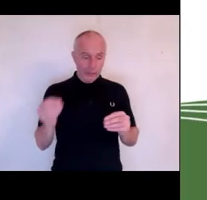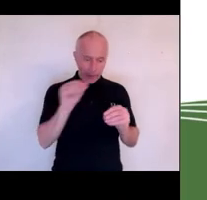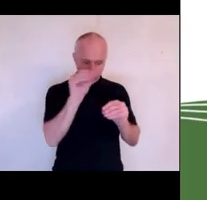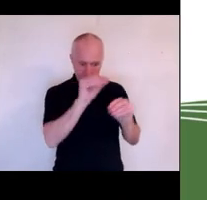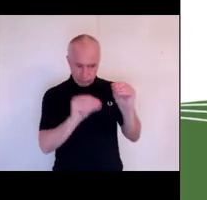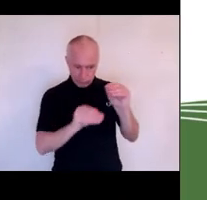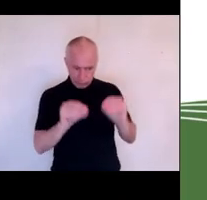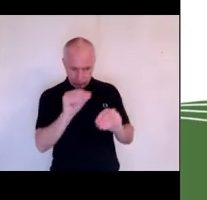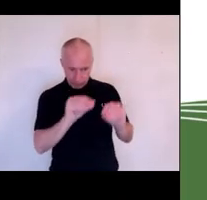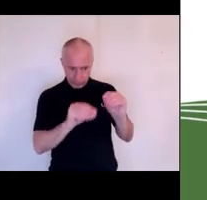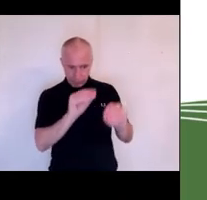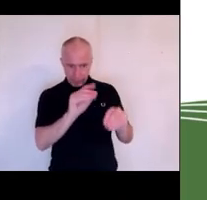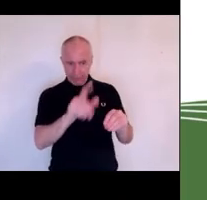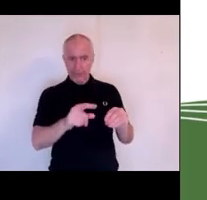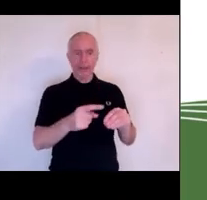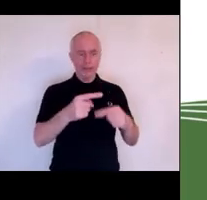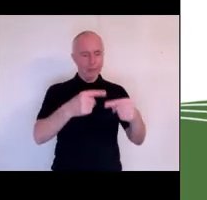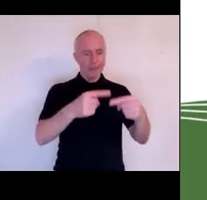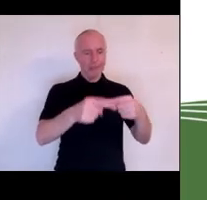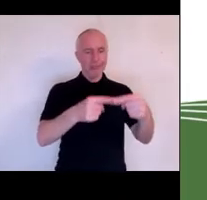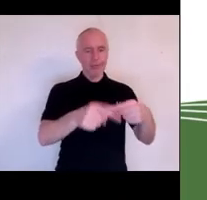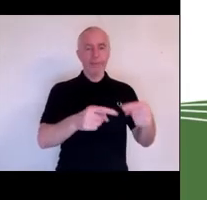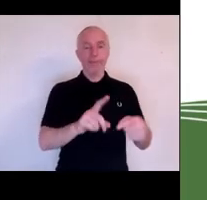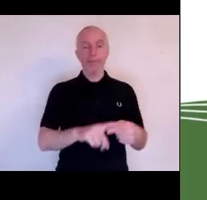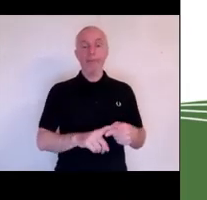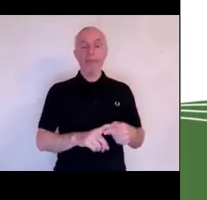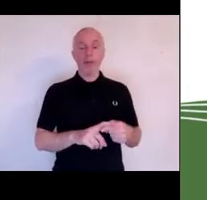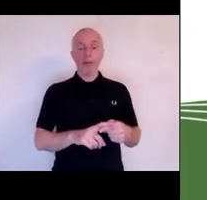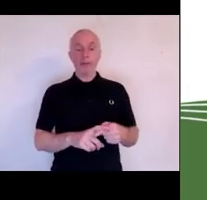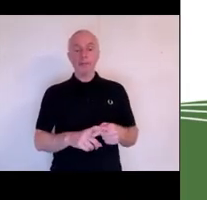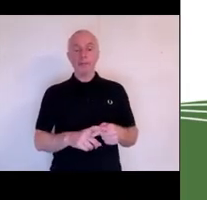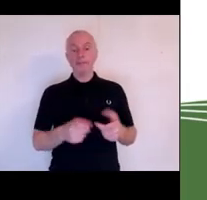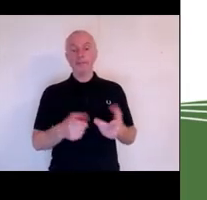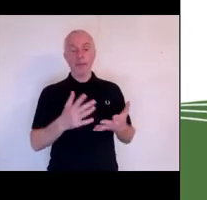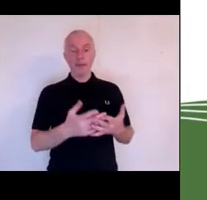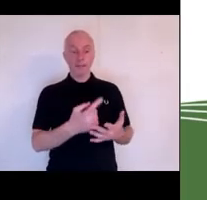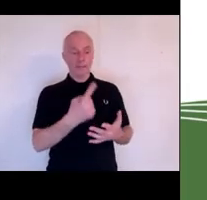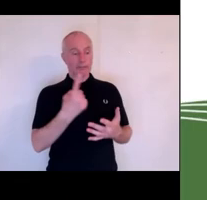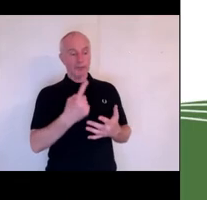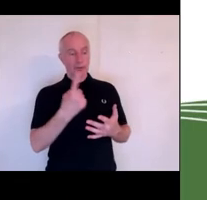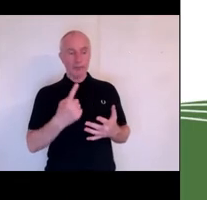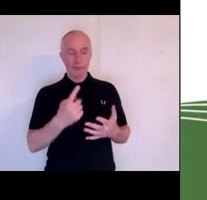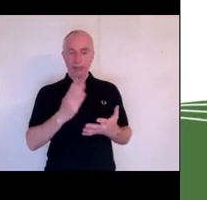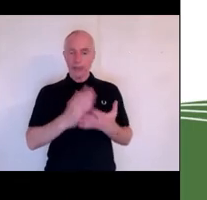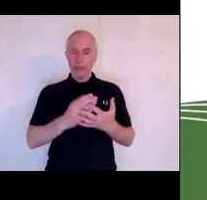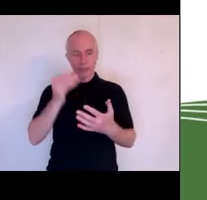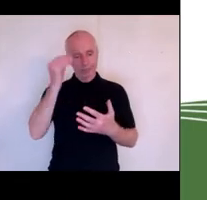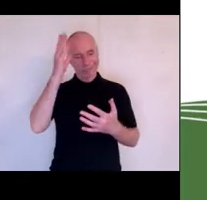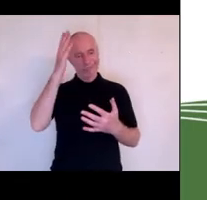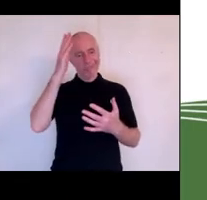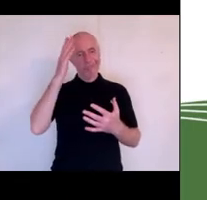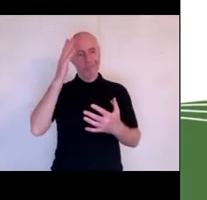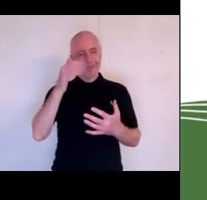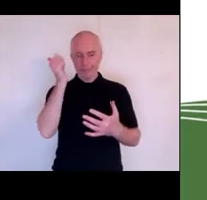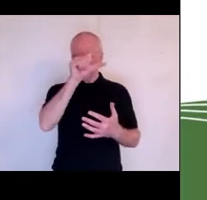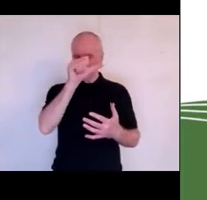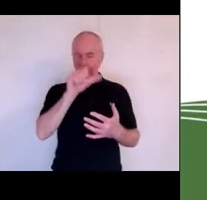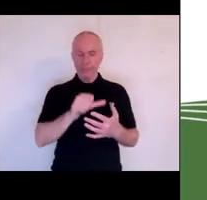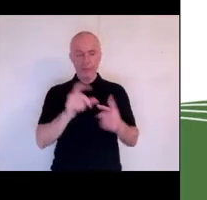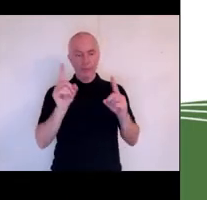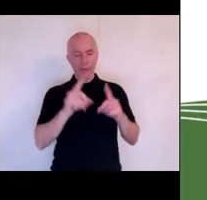moment we hand it over to some very skilled, incredibly bright people called nuclear data evaluators.